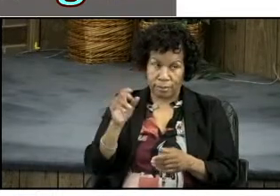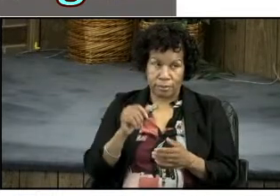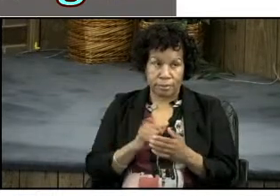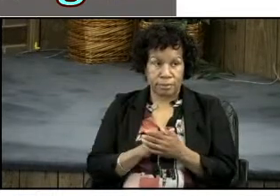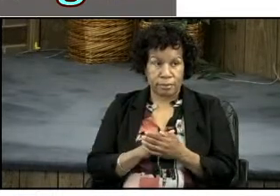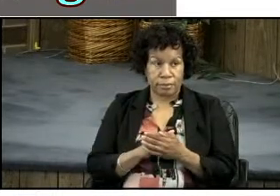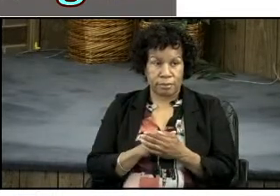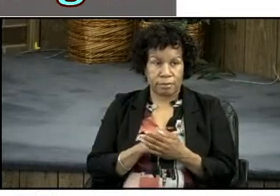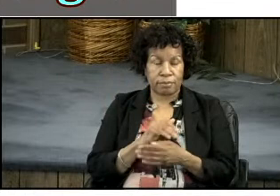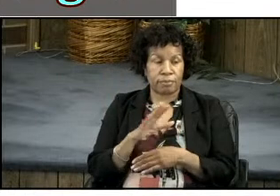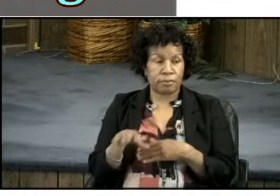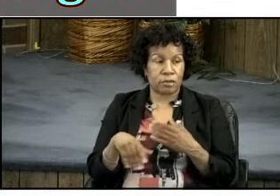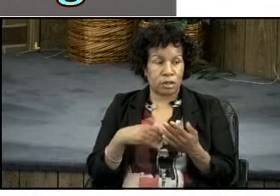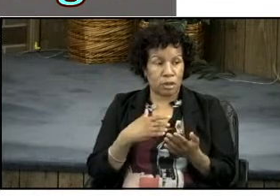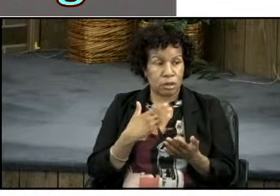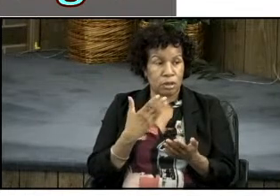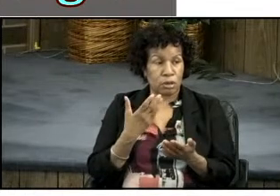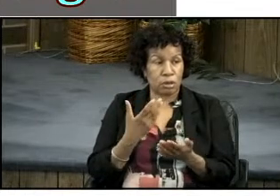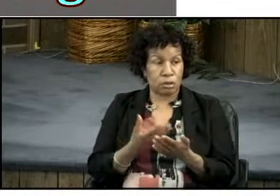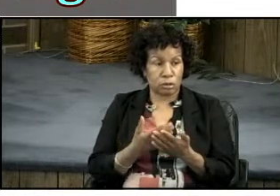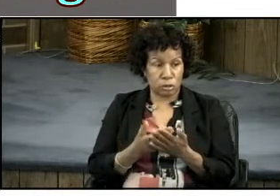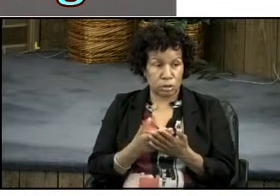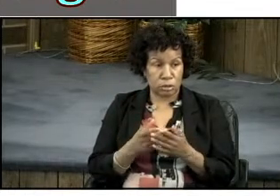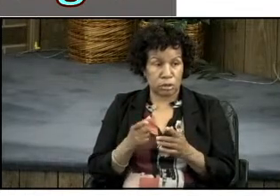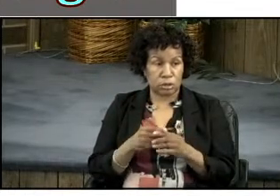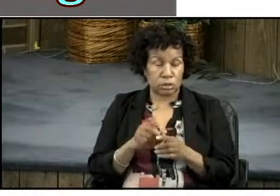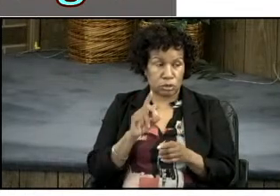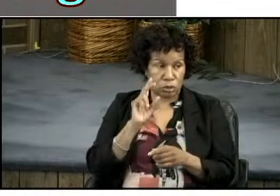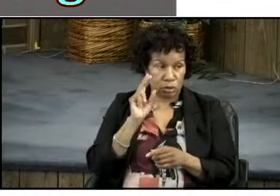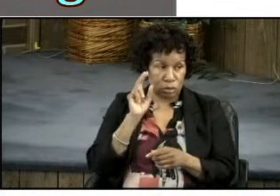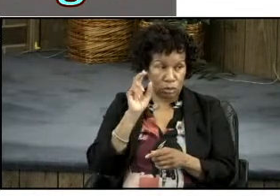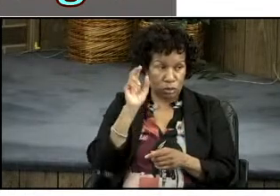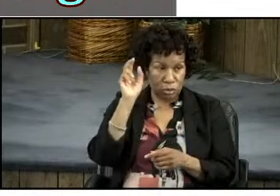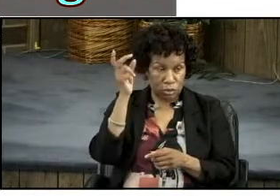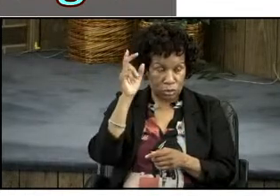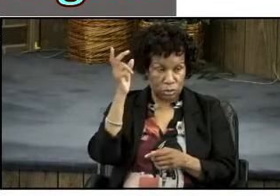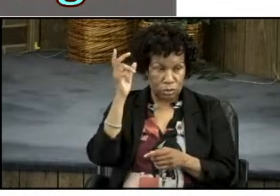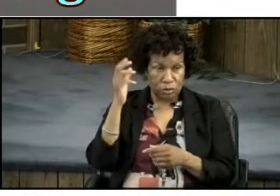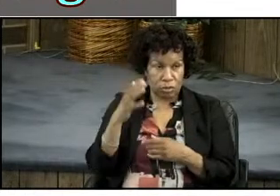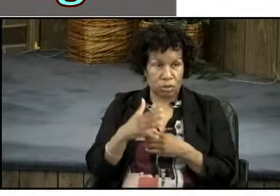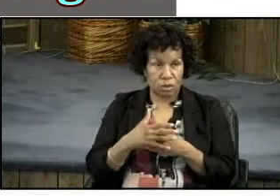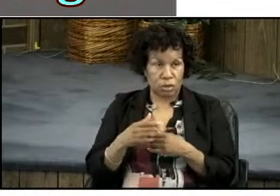It's all good until the devil calls you by name.